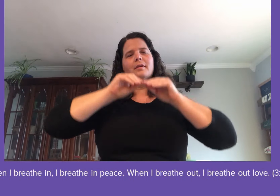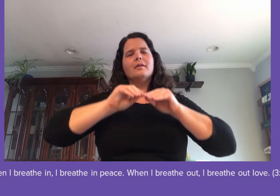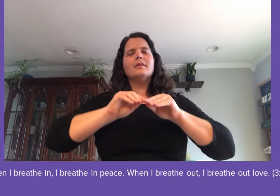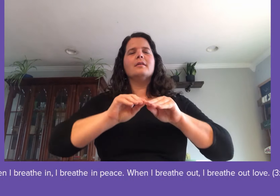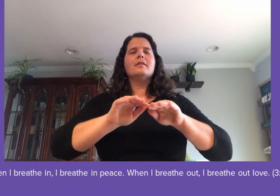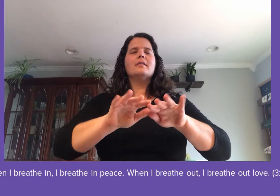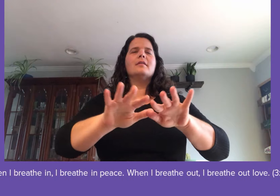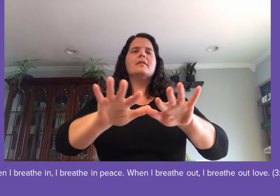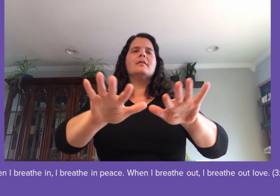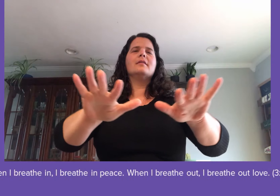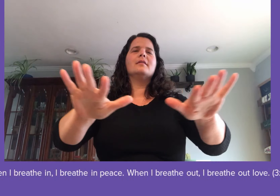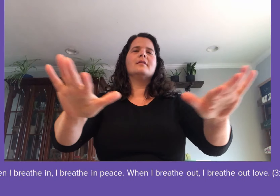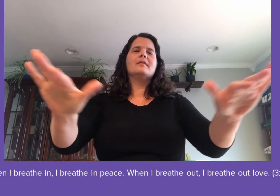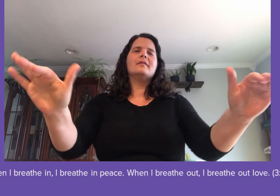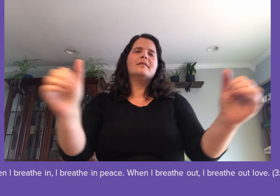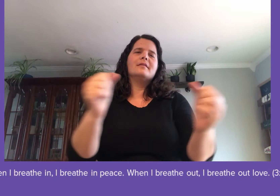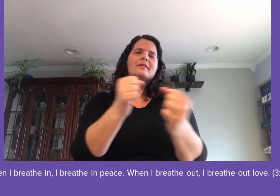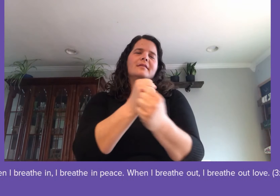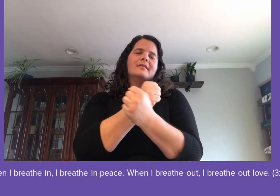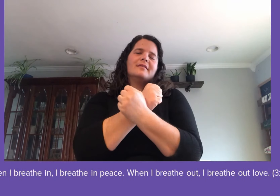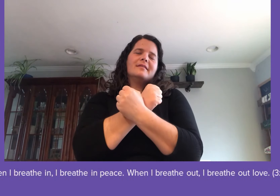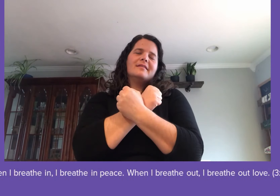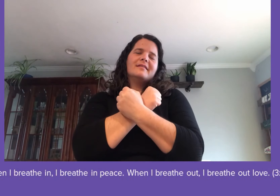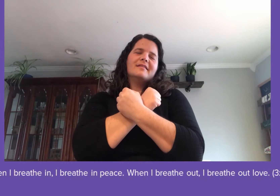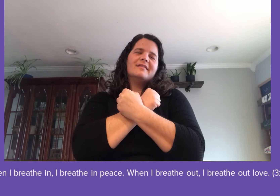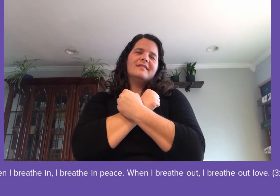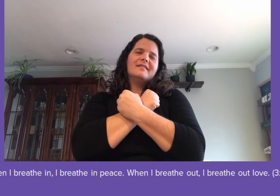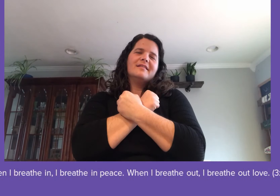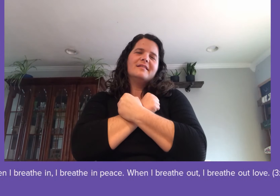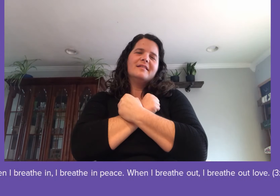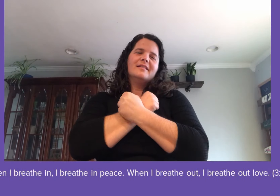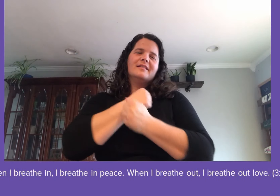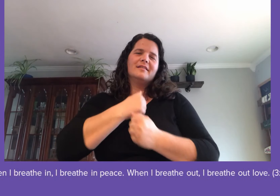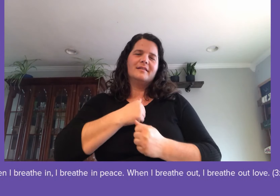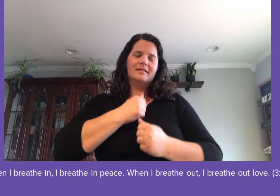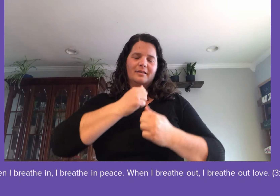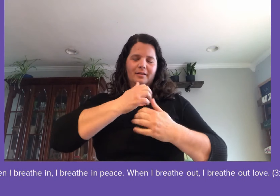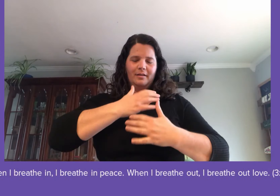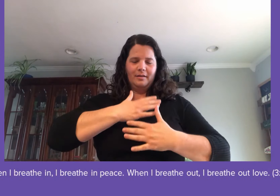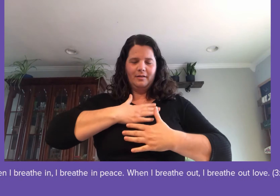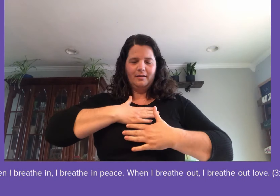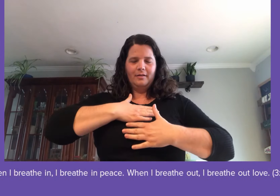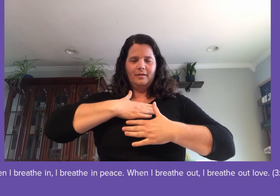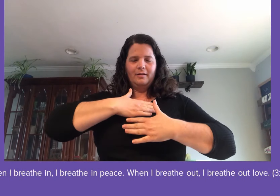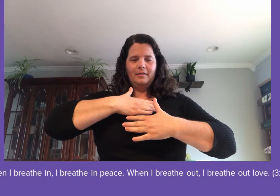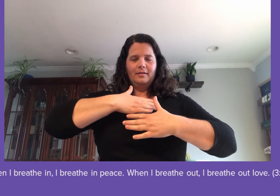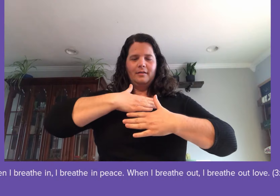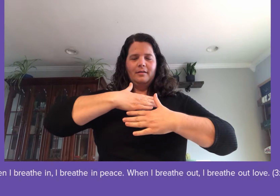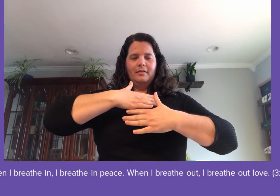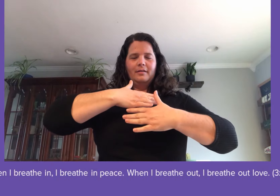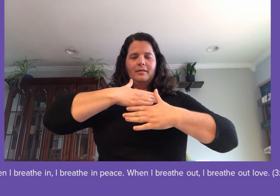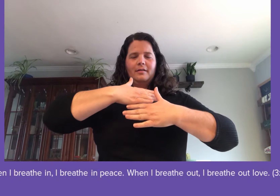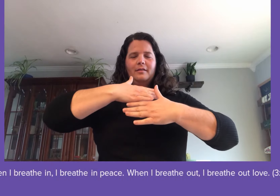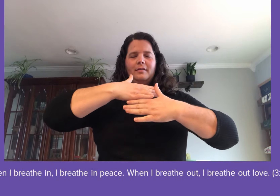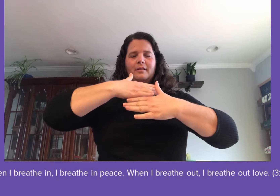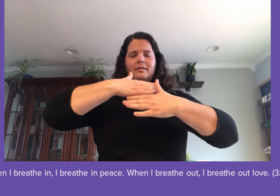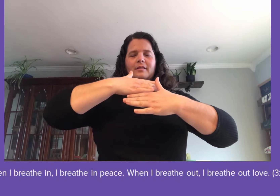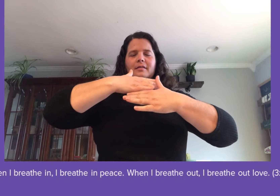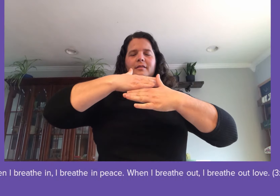out, I breathe out love. When I breathe